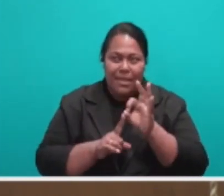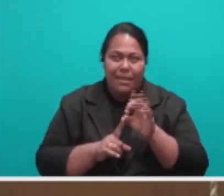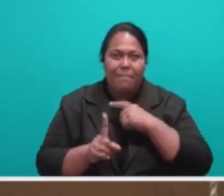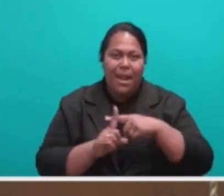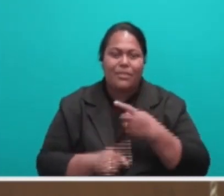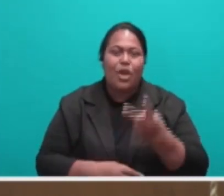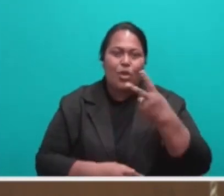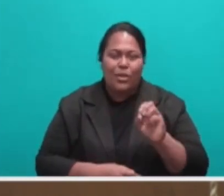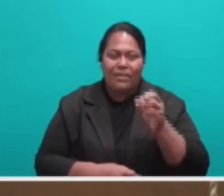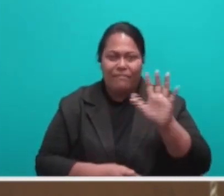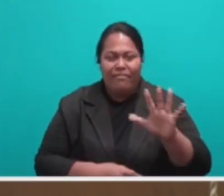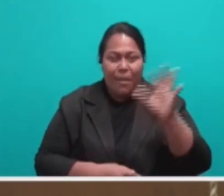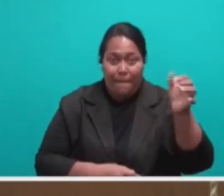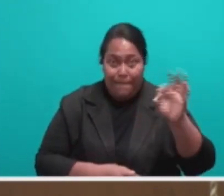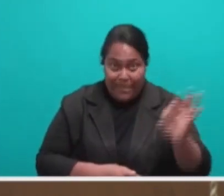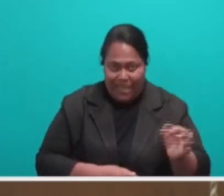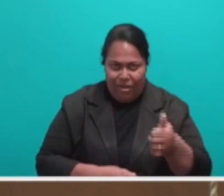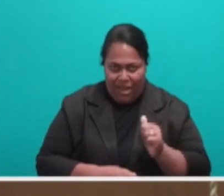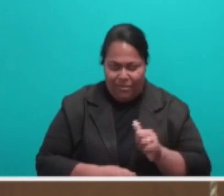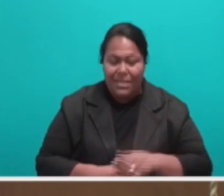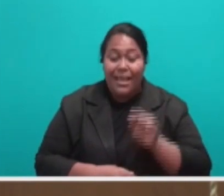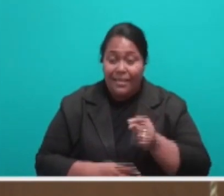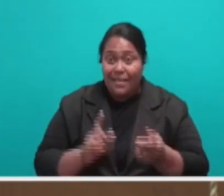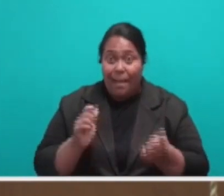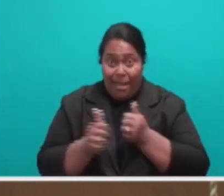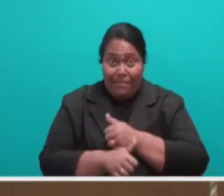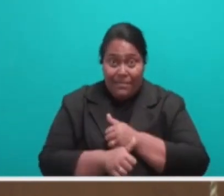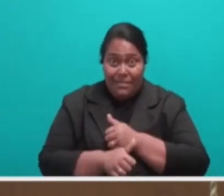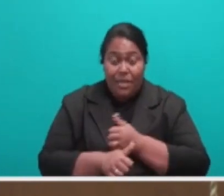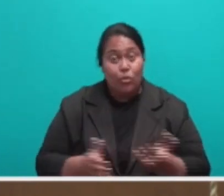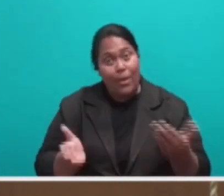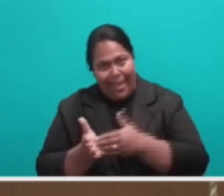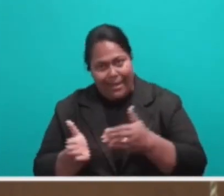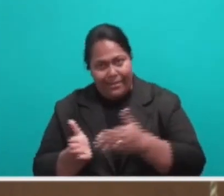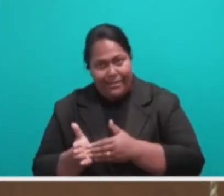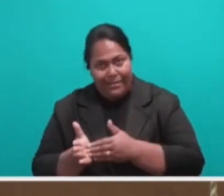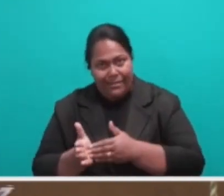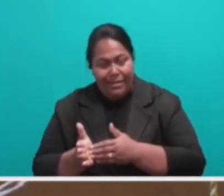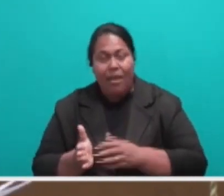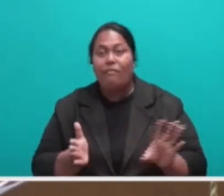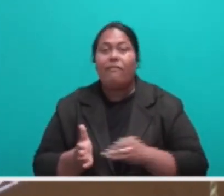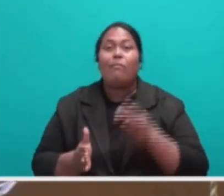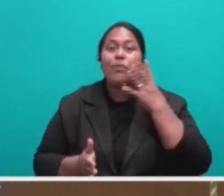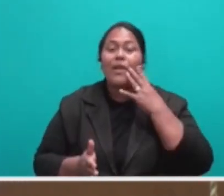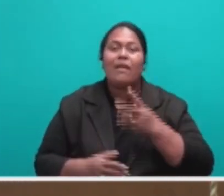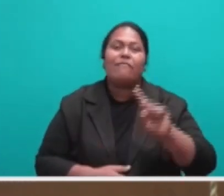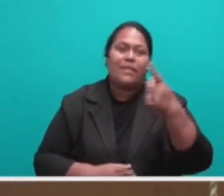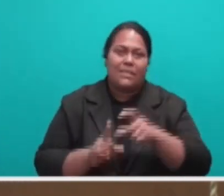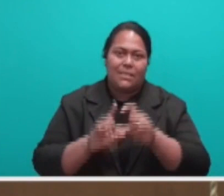25%. And that this amendment to the determination to take effect from 1st